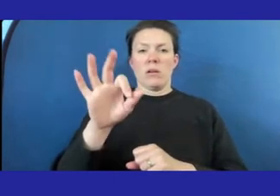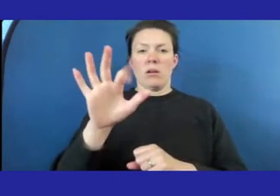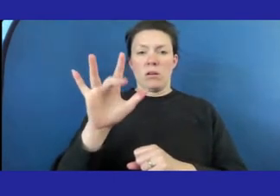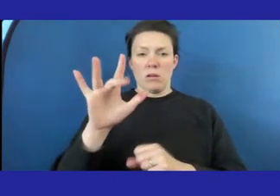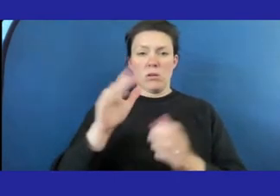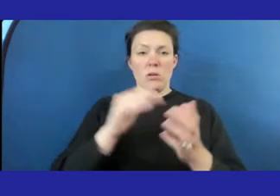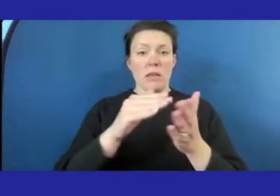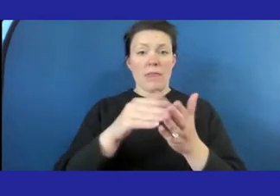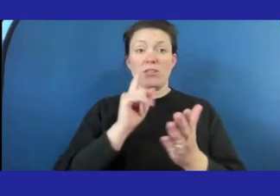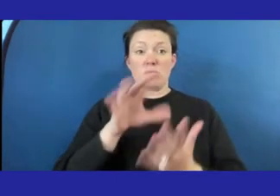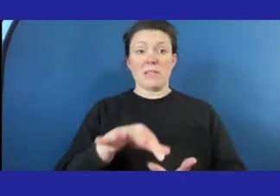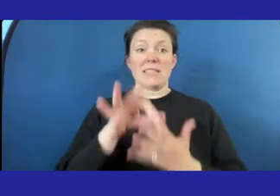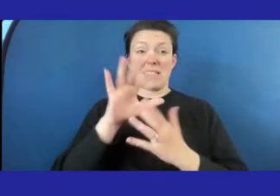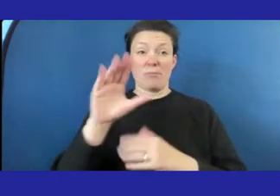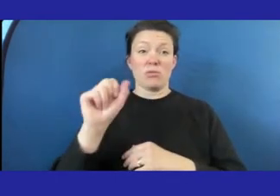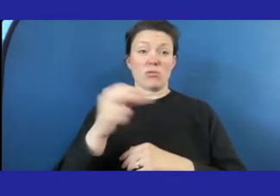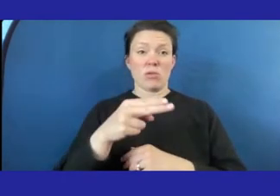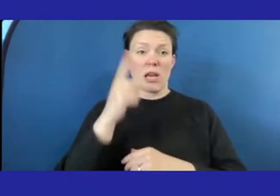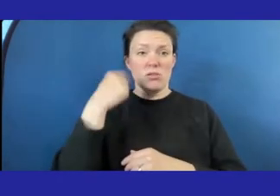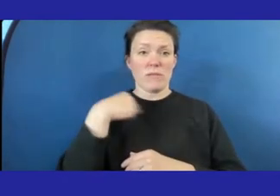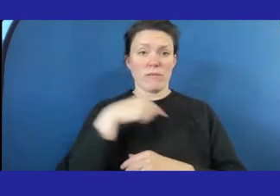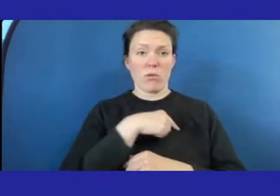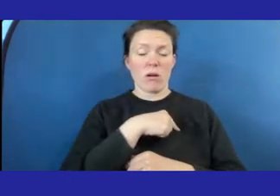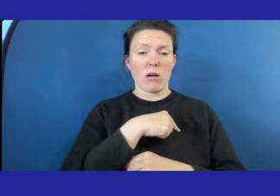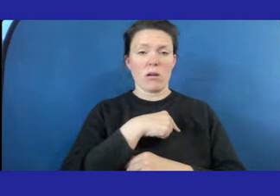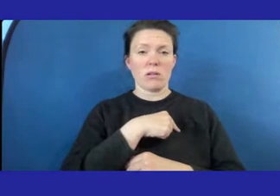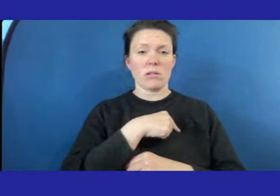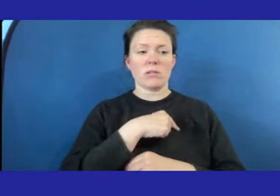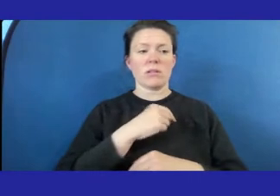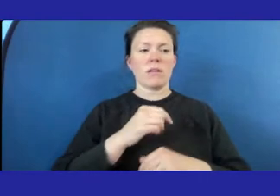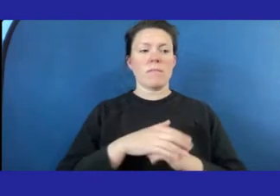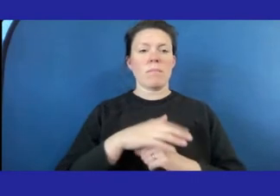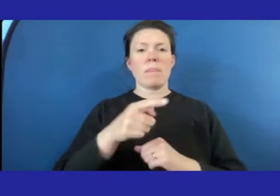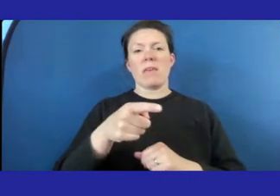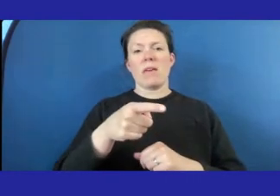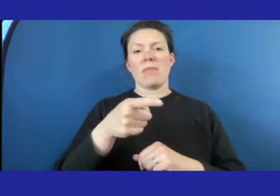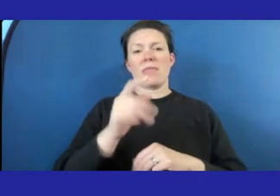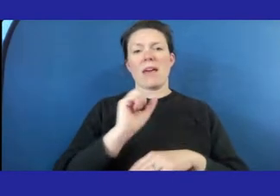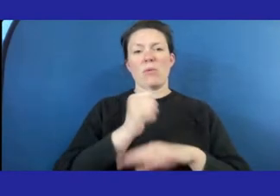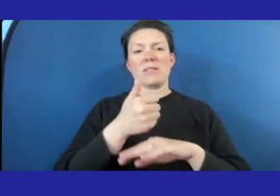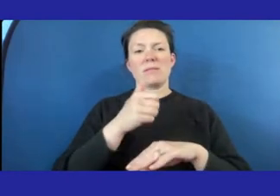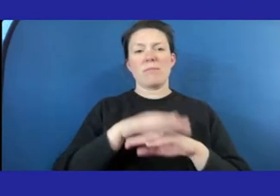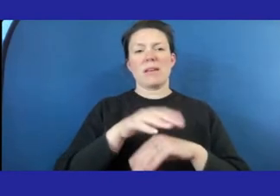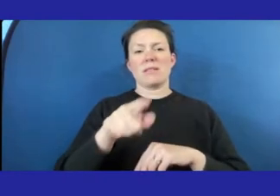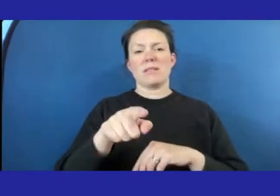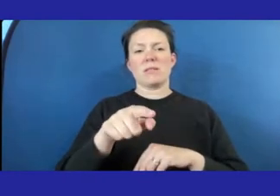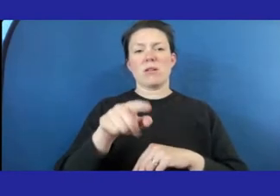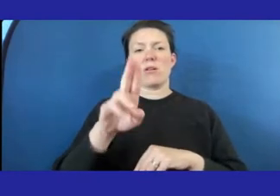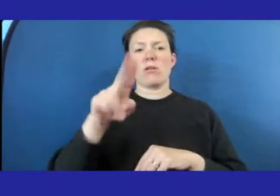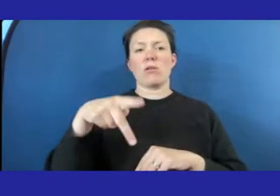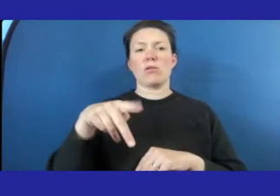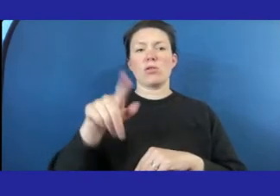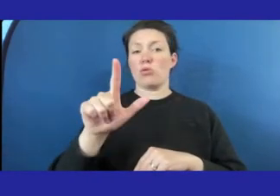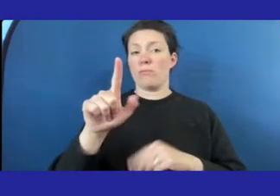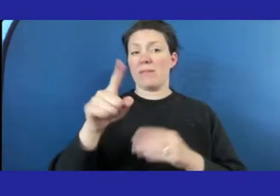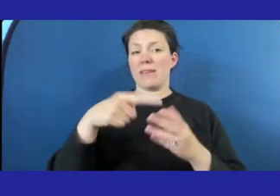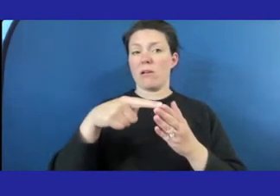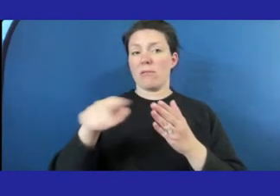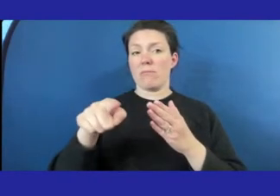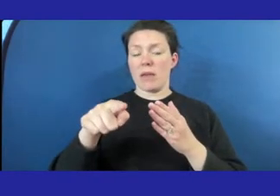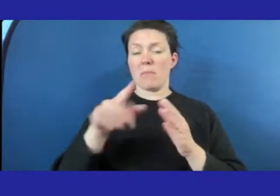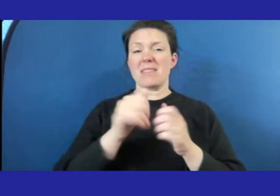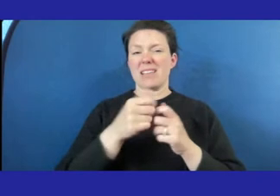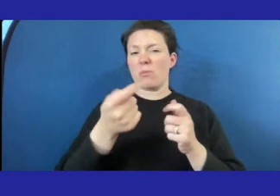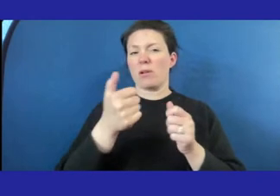for us. In part, that was driven by a big, we're just talk about the UPL payments and how we